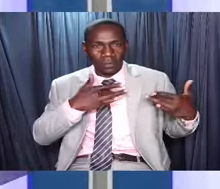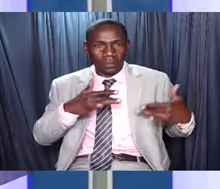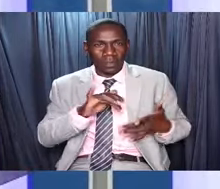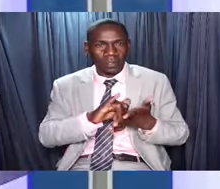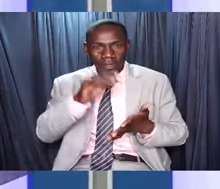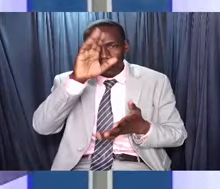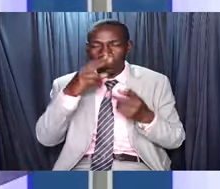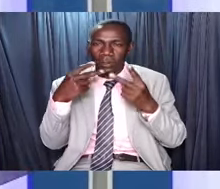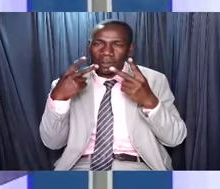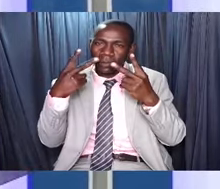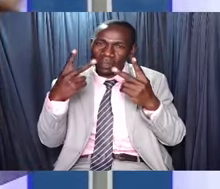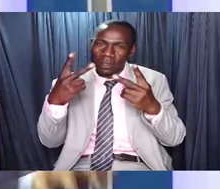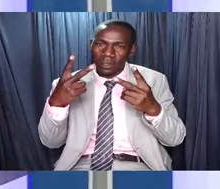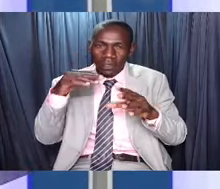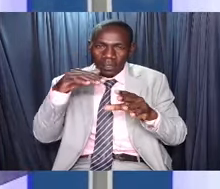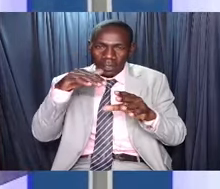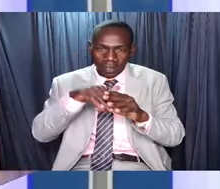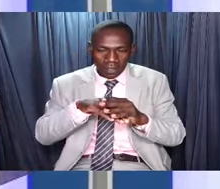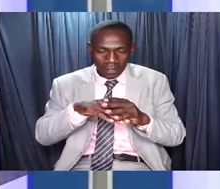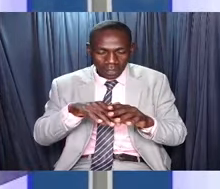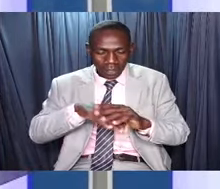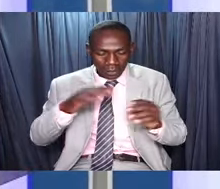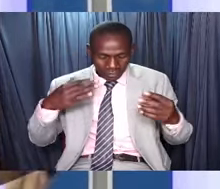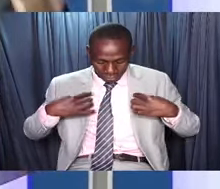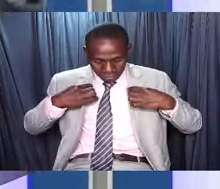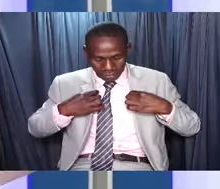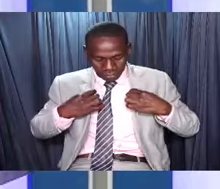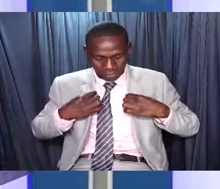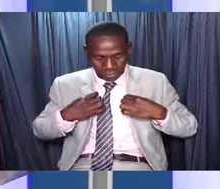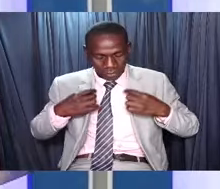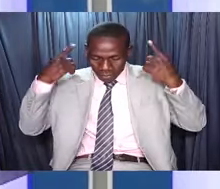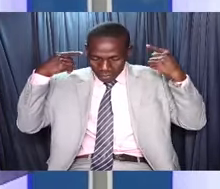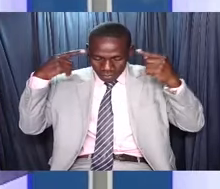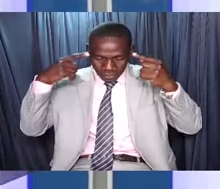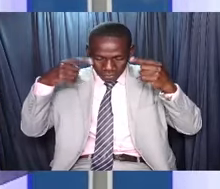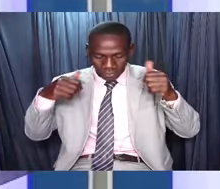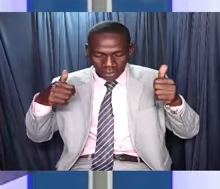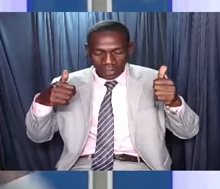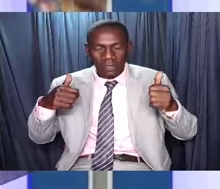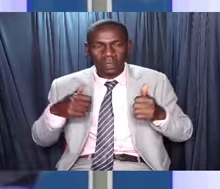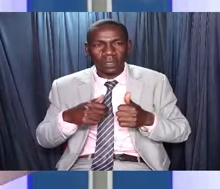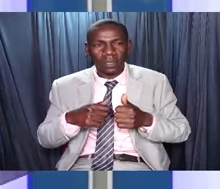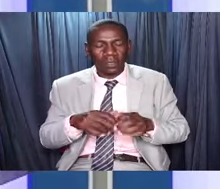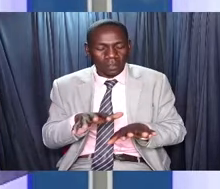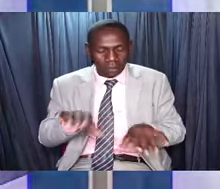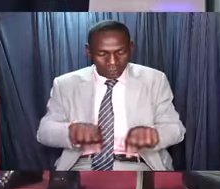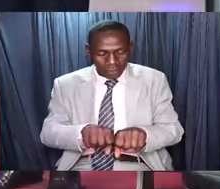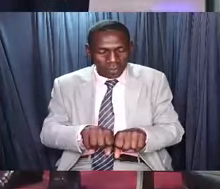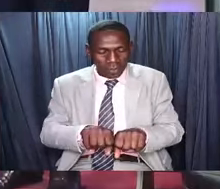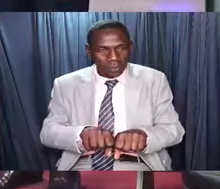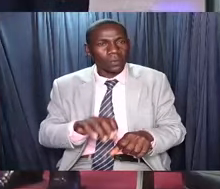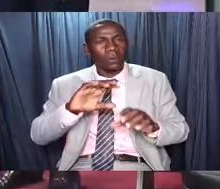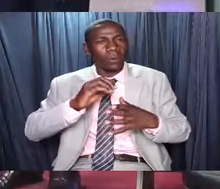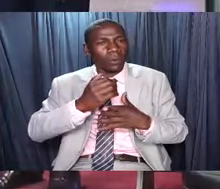you. That's what God is beholding. Physically you're good. You have a good turban on your head. Very